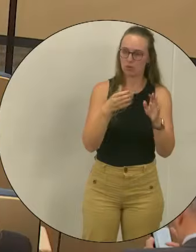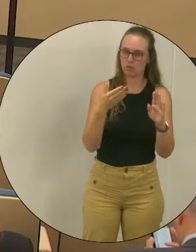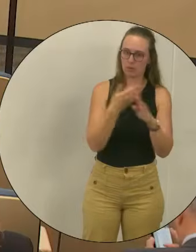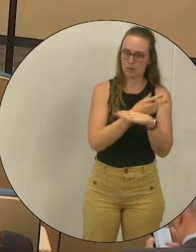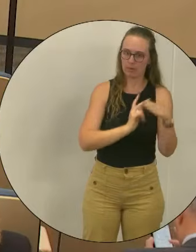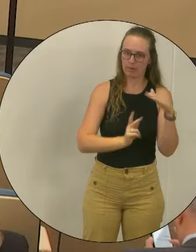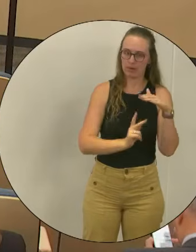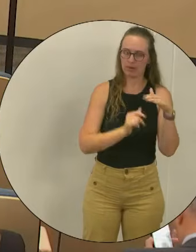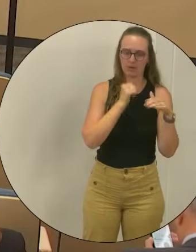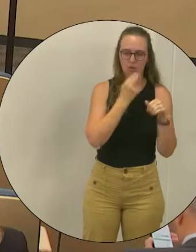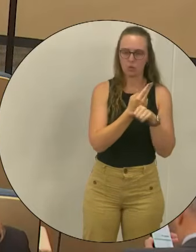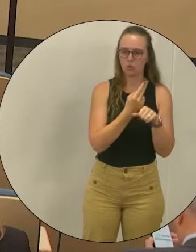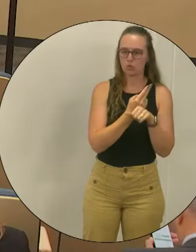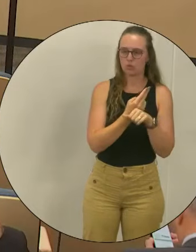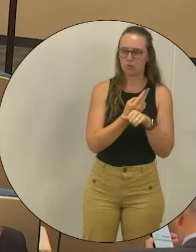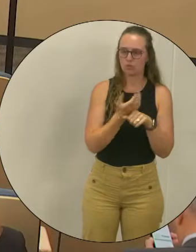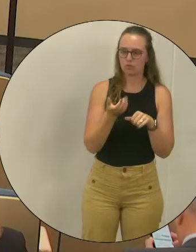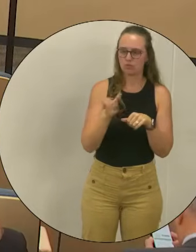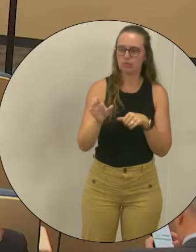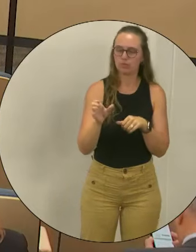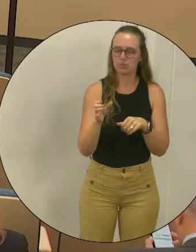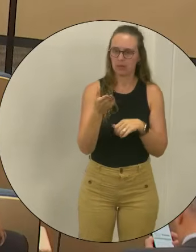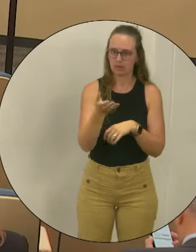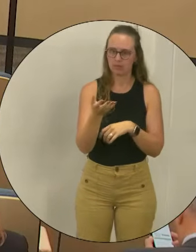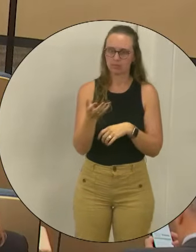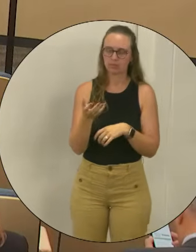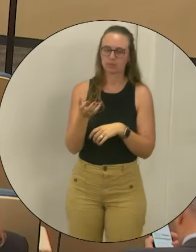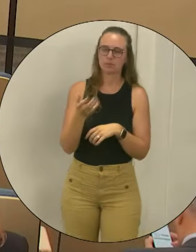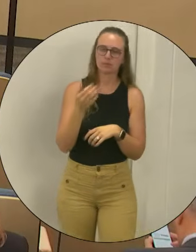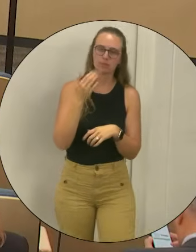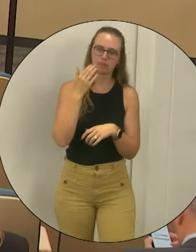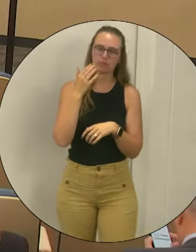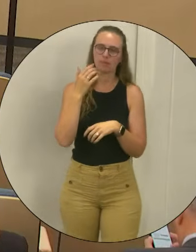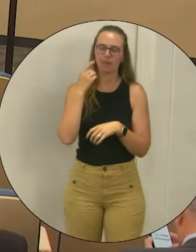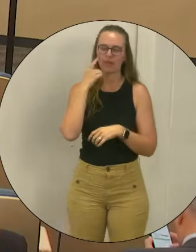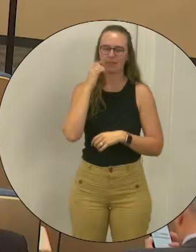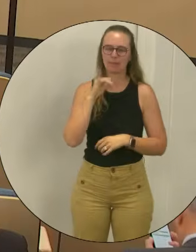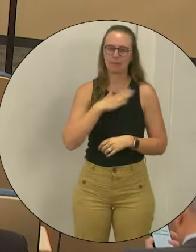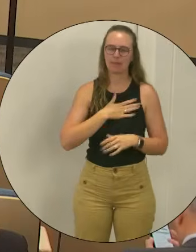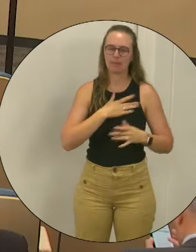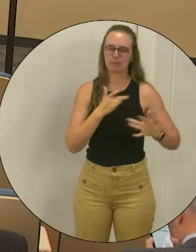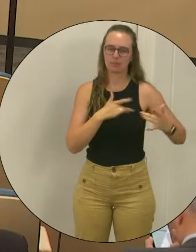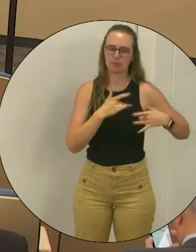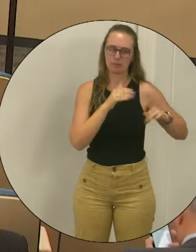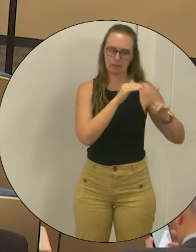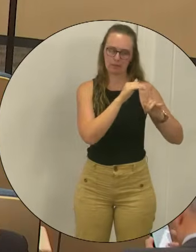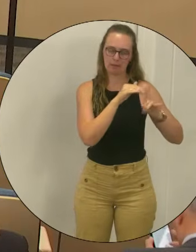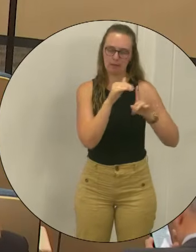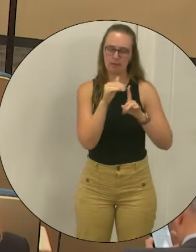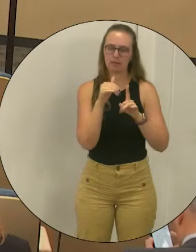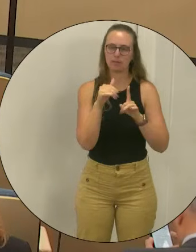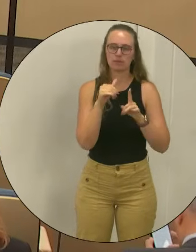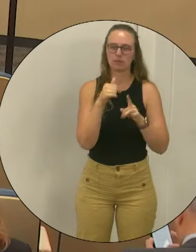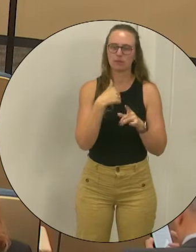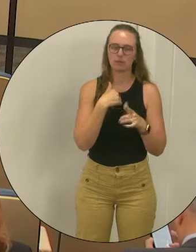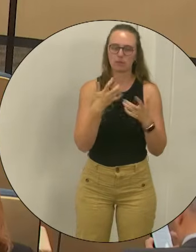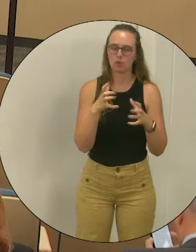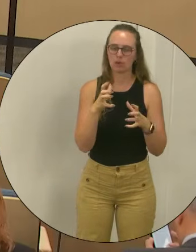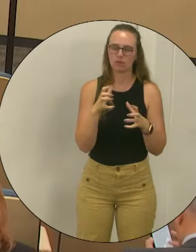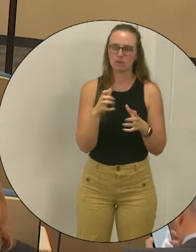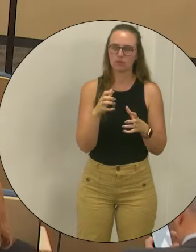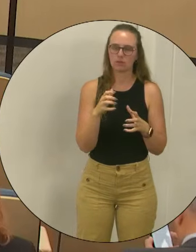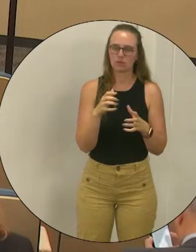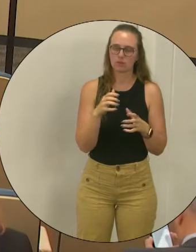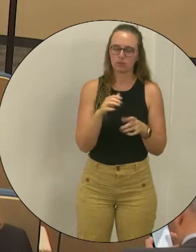want it to be used as a bargaining chip up there. And I think that's what I just want to remind everyone. Like, this is not going to be a bargaining chip for us. Like, this